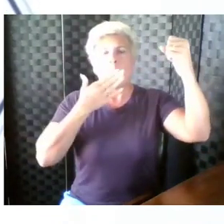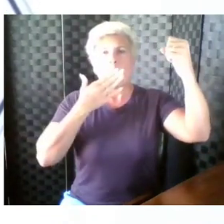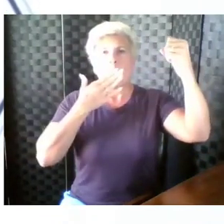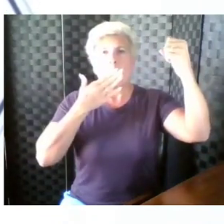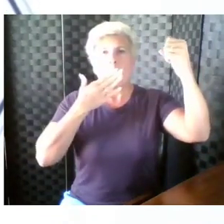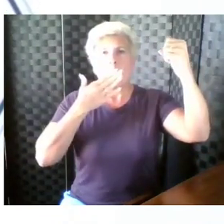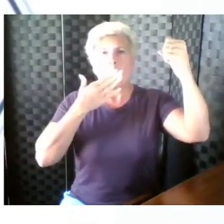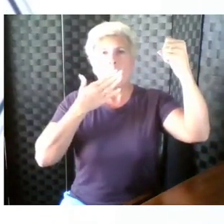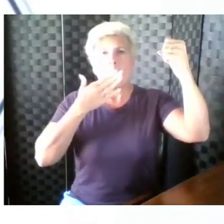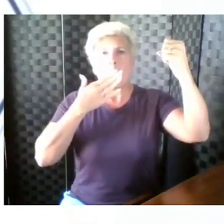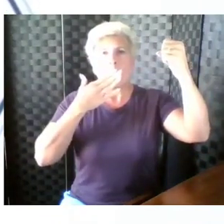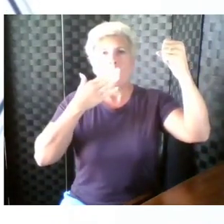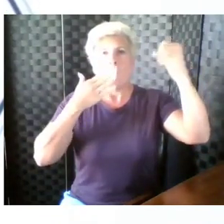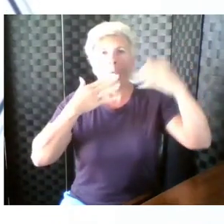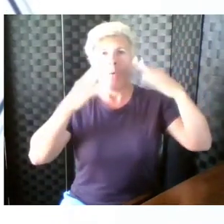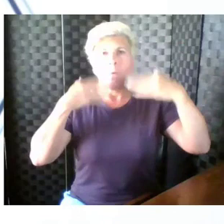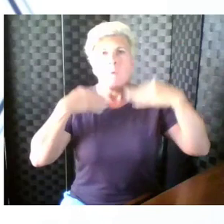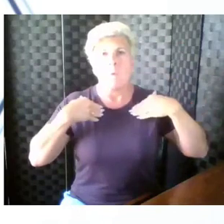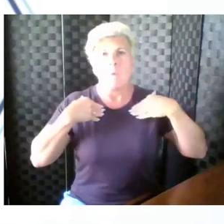And hold that breath